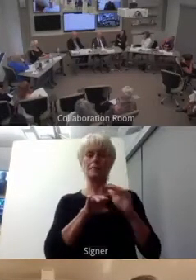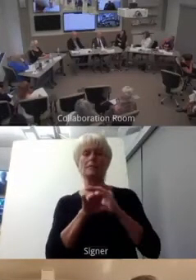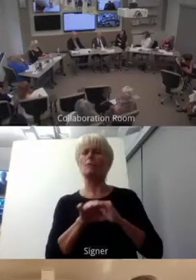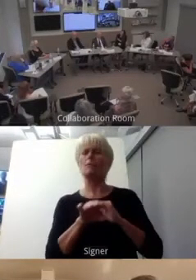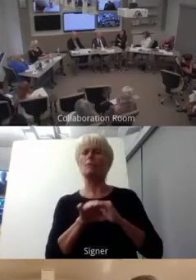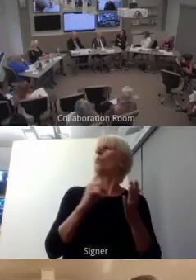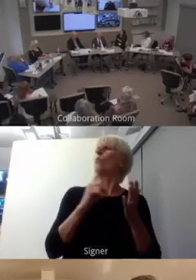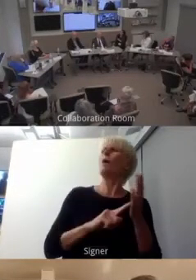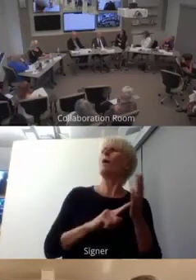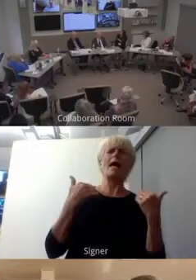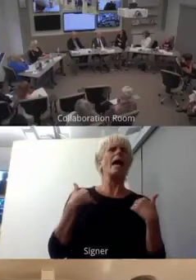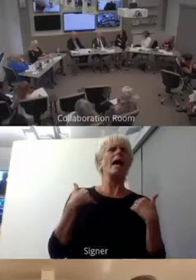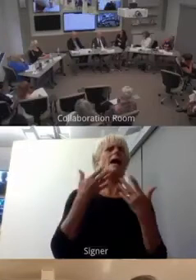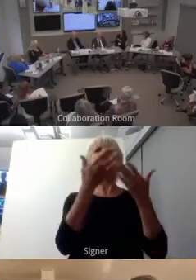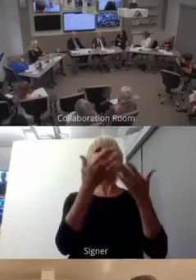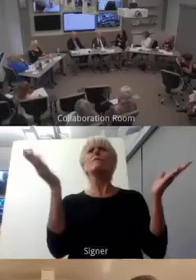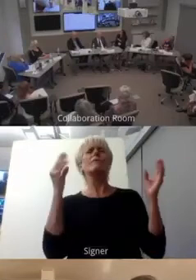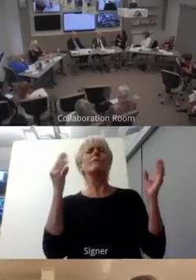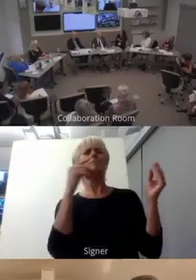it meet our needs?